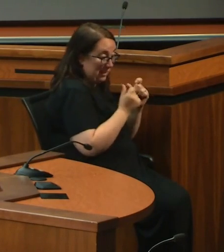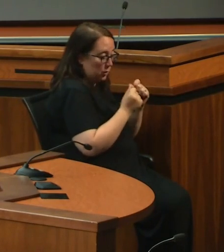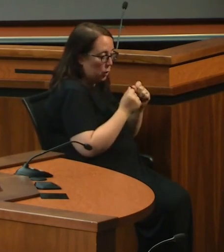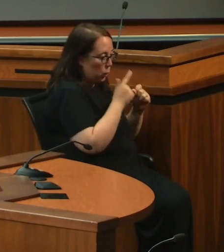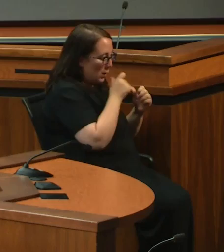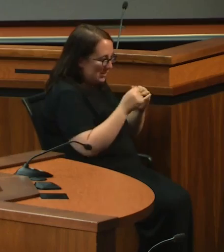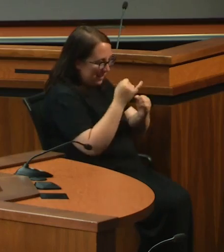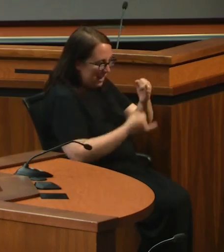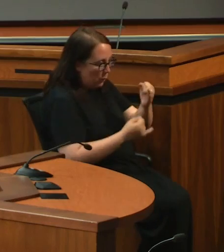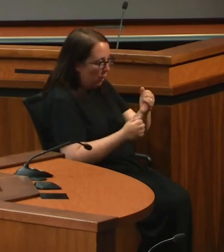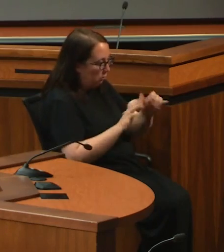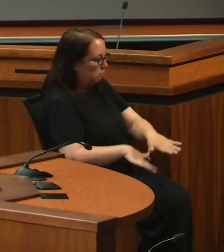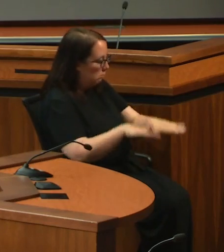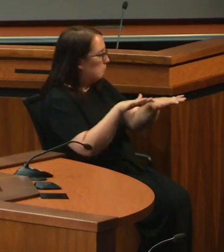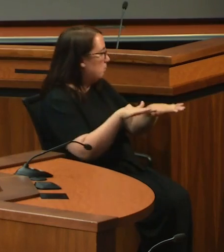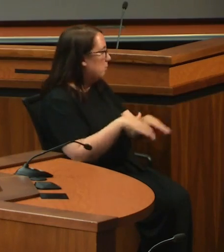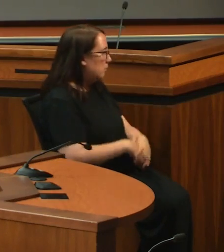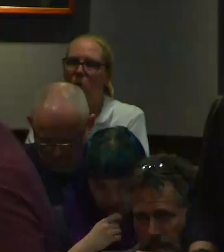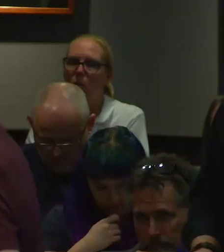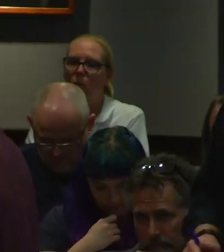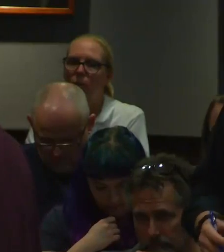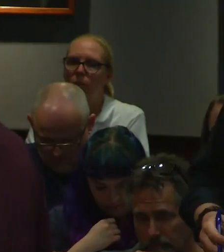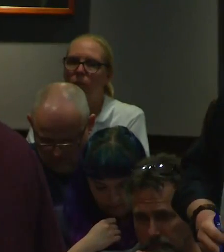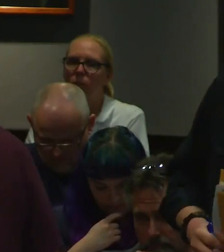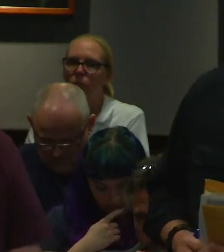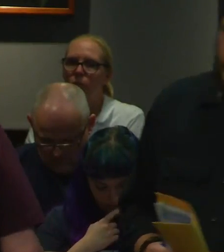water is going to get more of it. Yeah. Thank you. Yep.